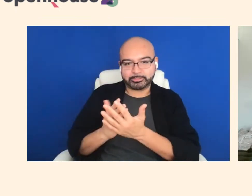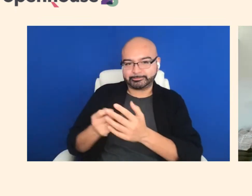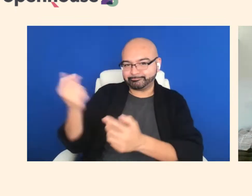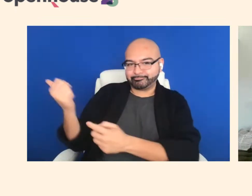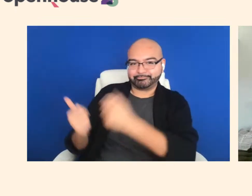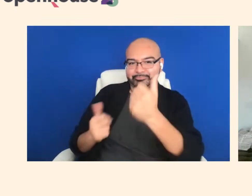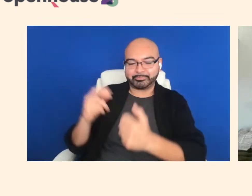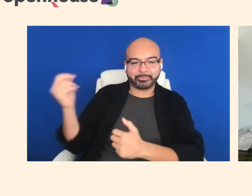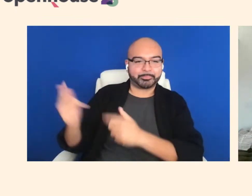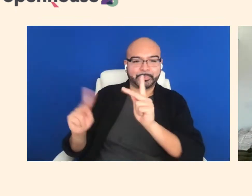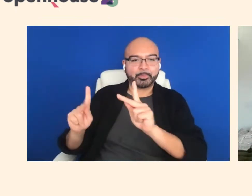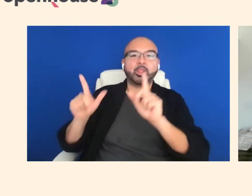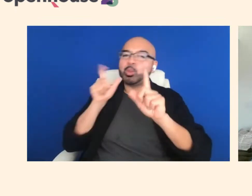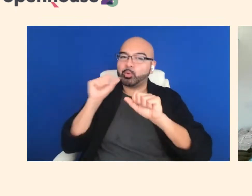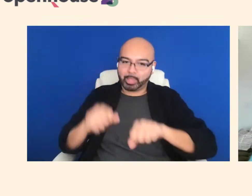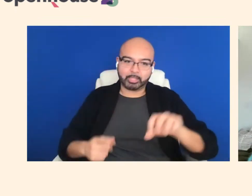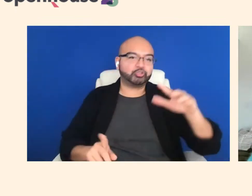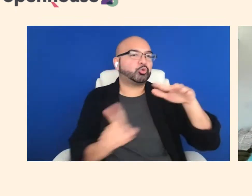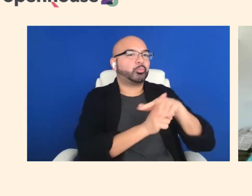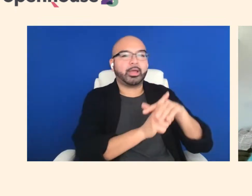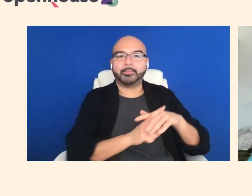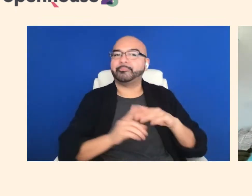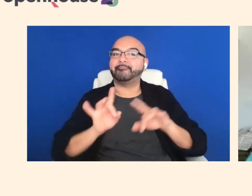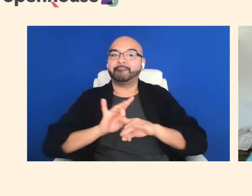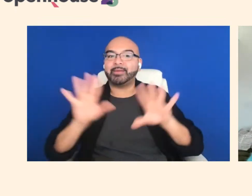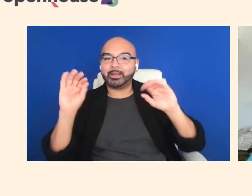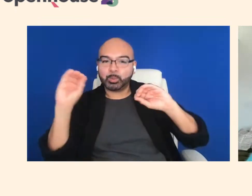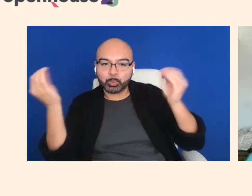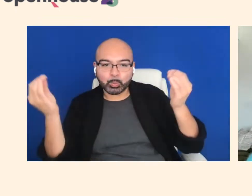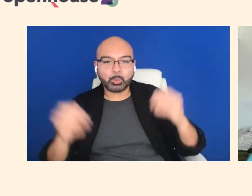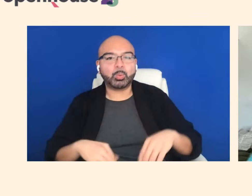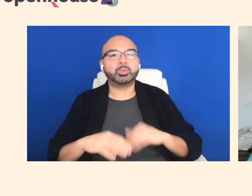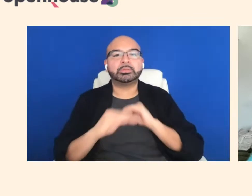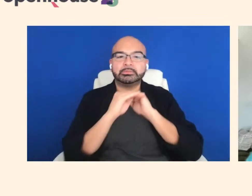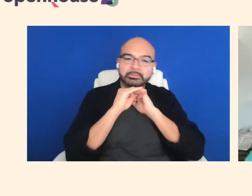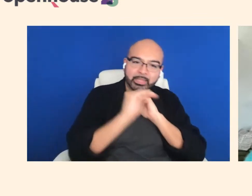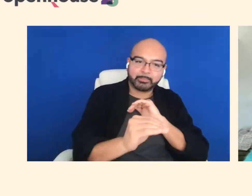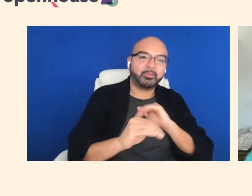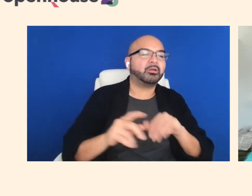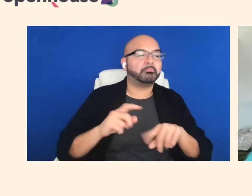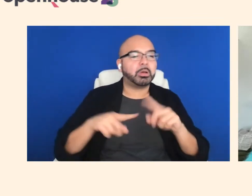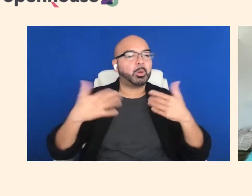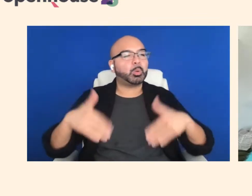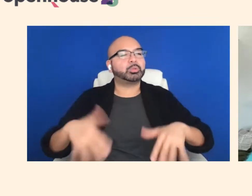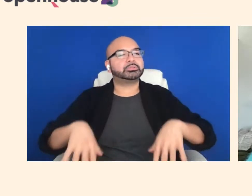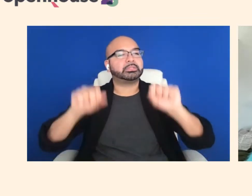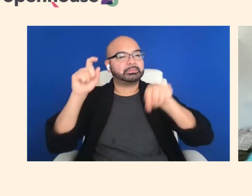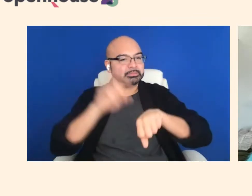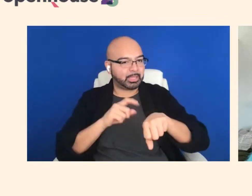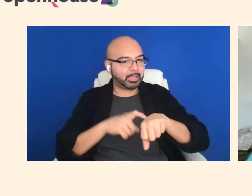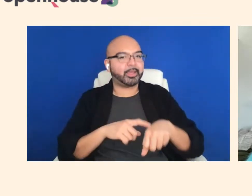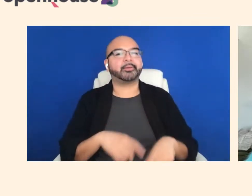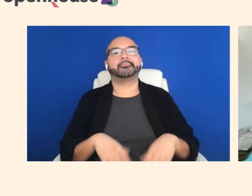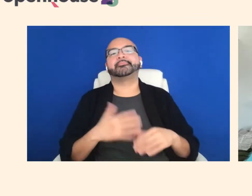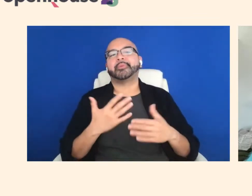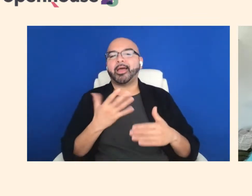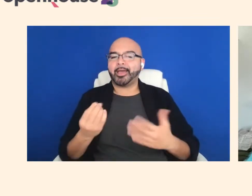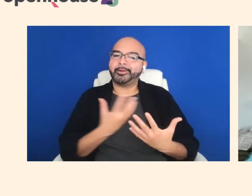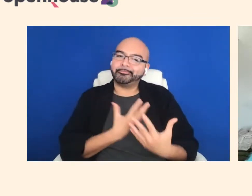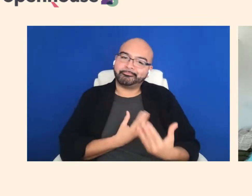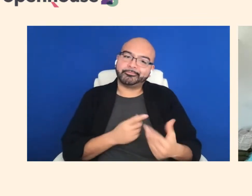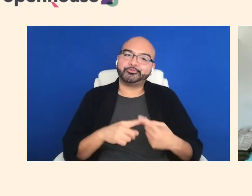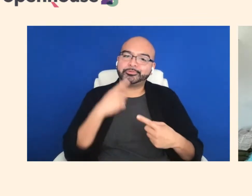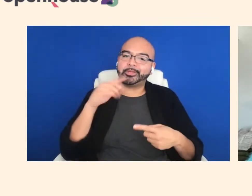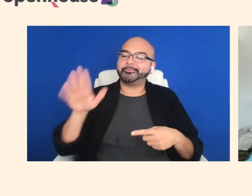up nonviolently, who can show up in a stable manner. But it does take time, and it does take generosity to say, okay, you're a